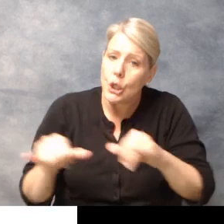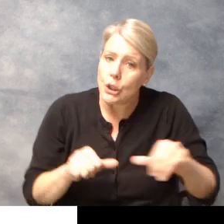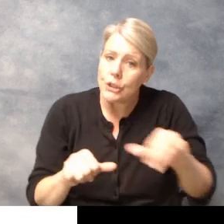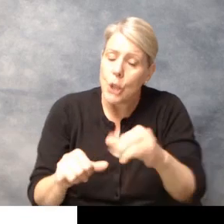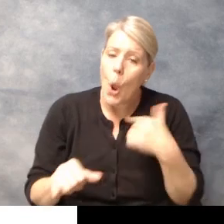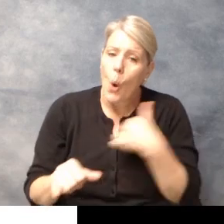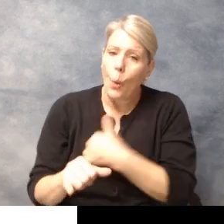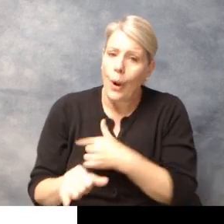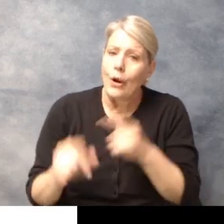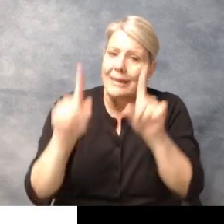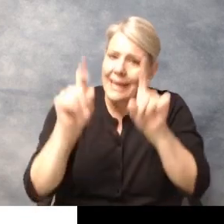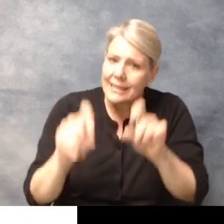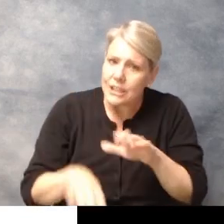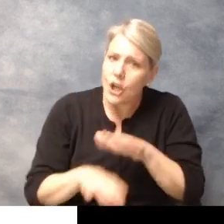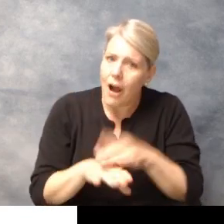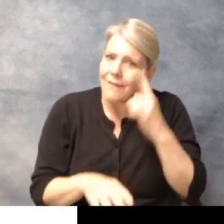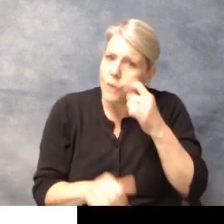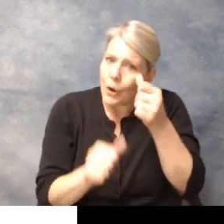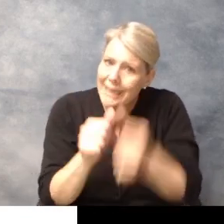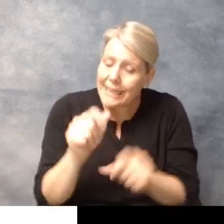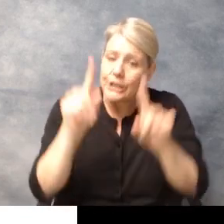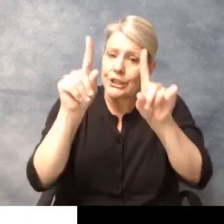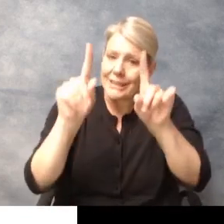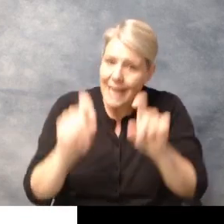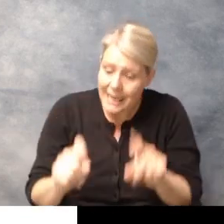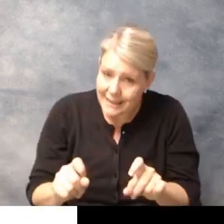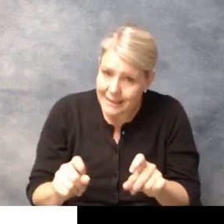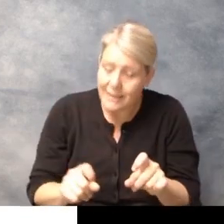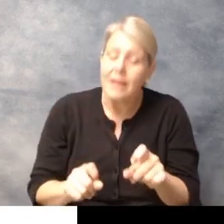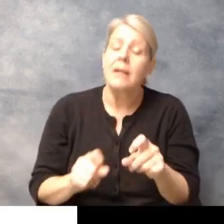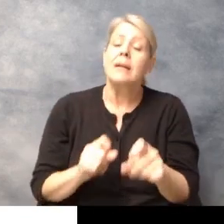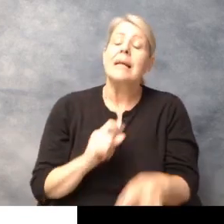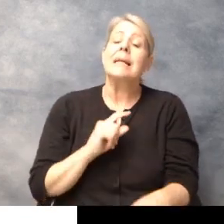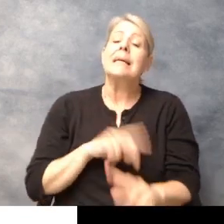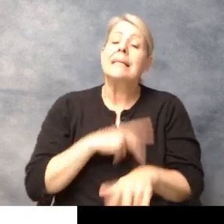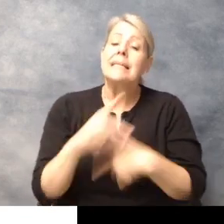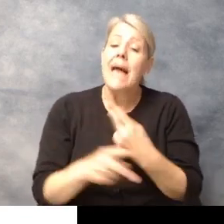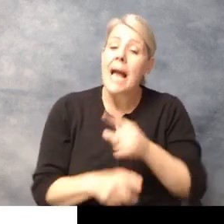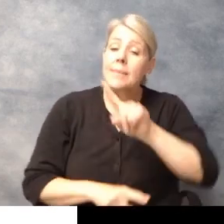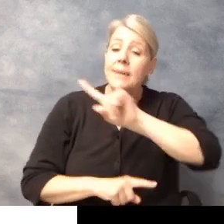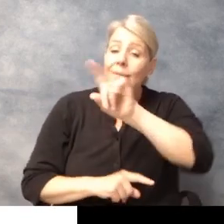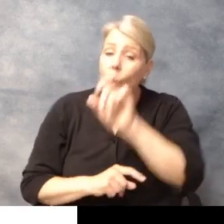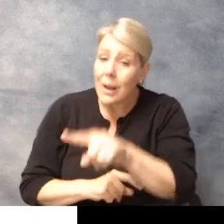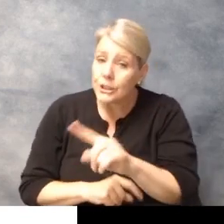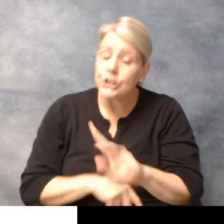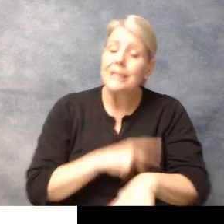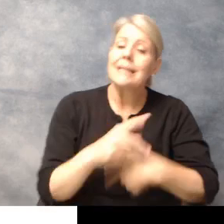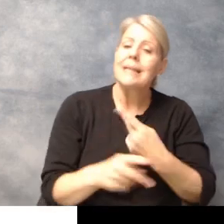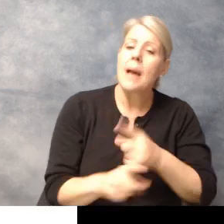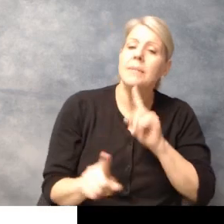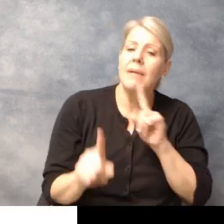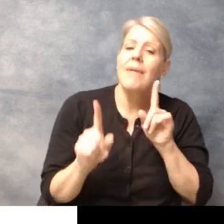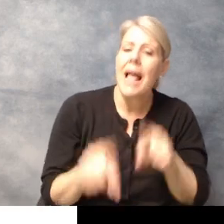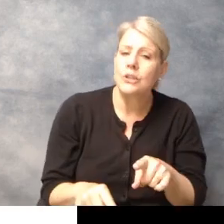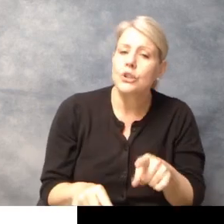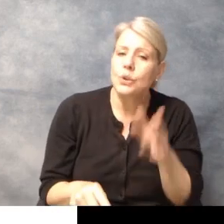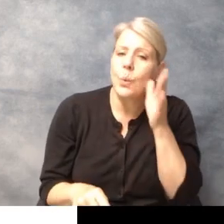tested on for each test, and the types of questions and responses students will be assessed with.